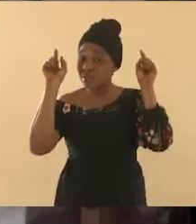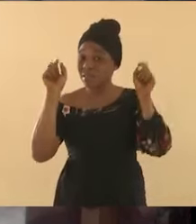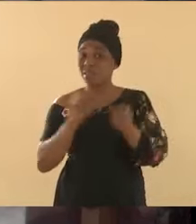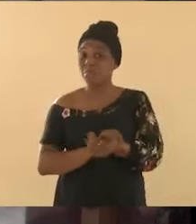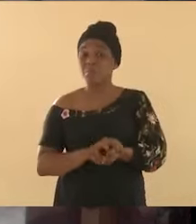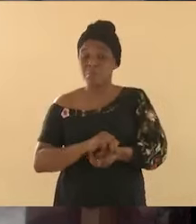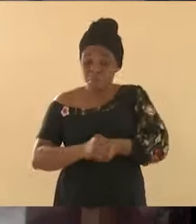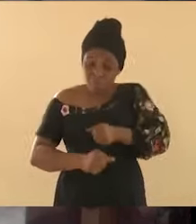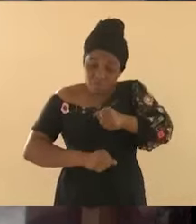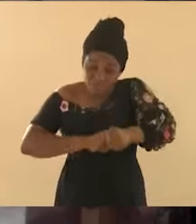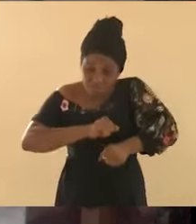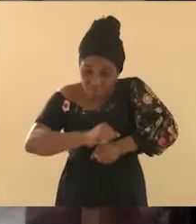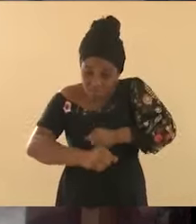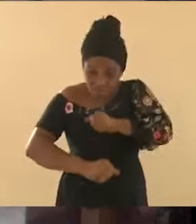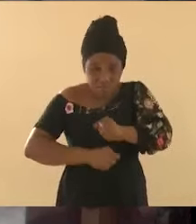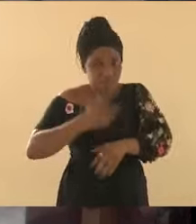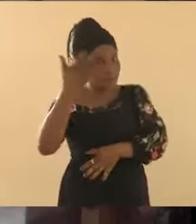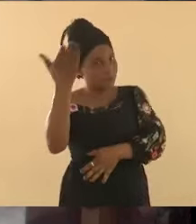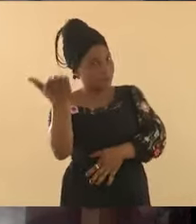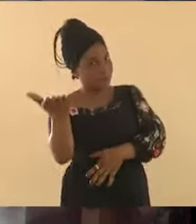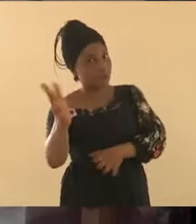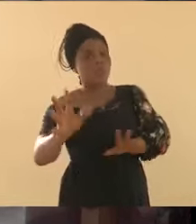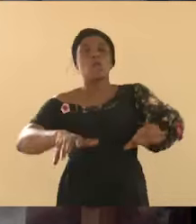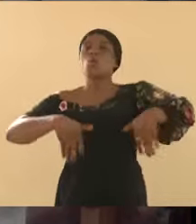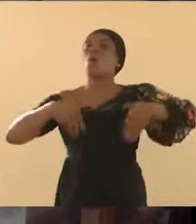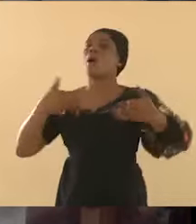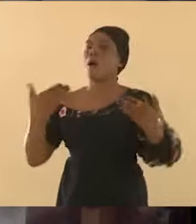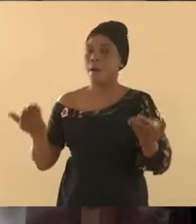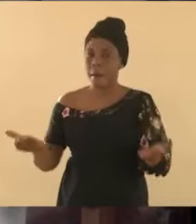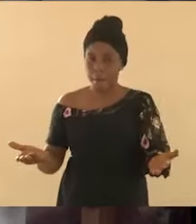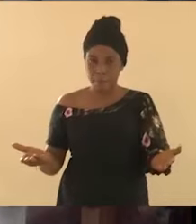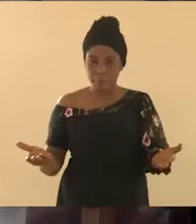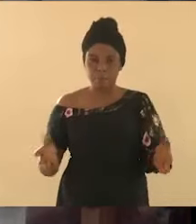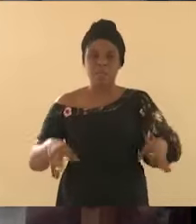that one is not just a test. The adversity is there. Yes. So